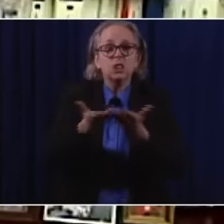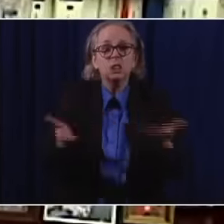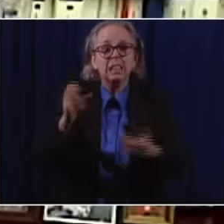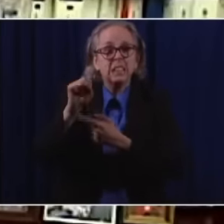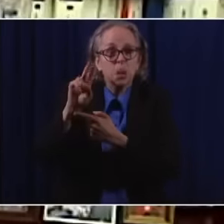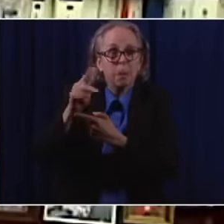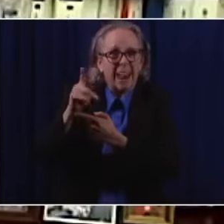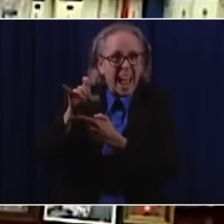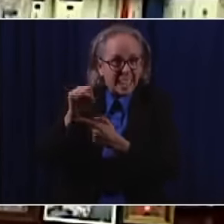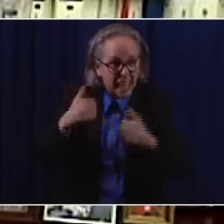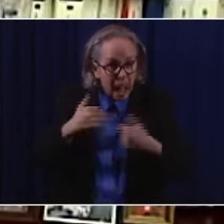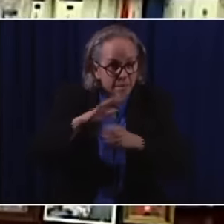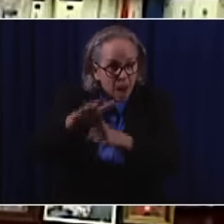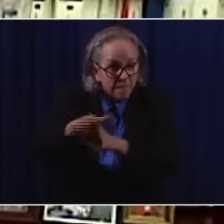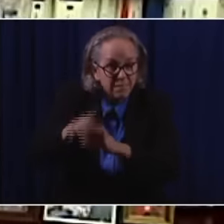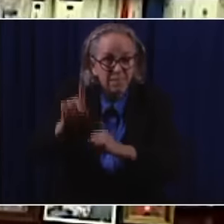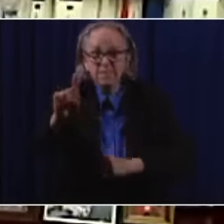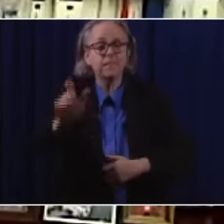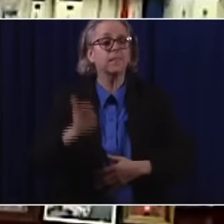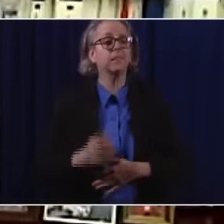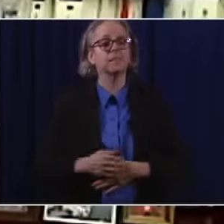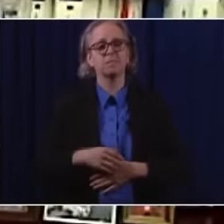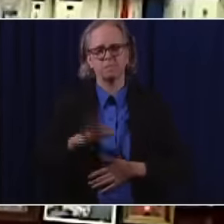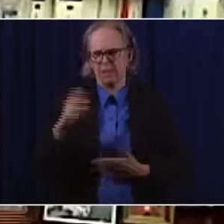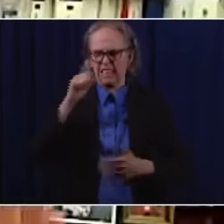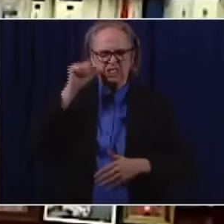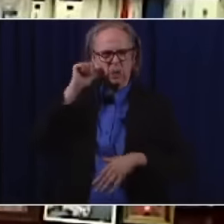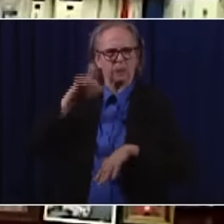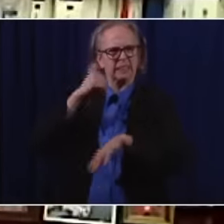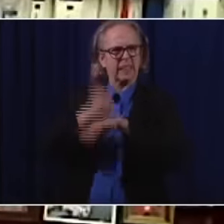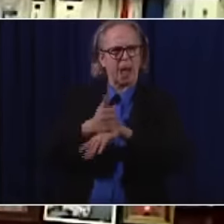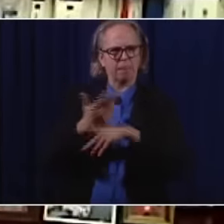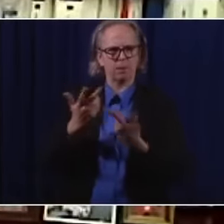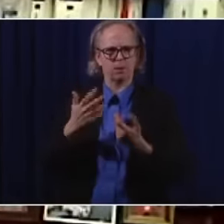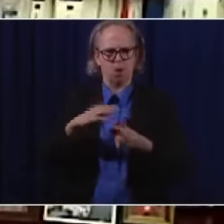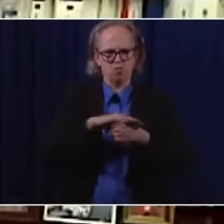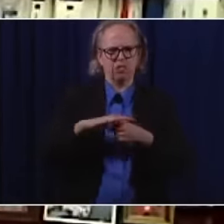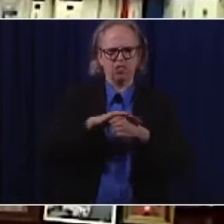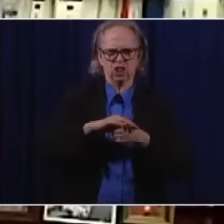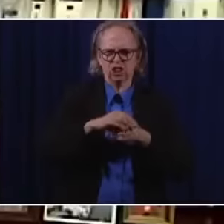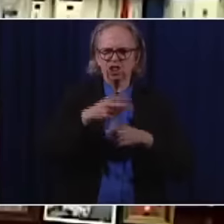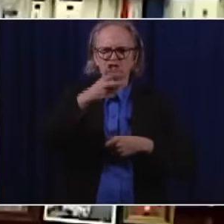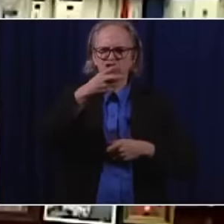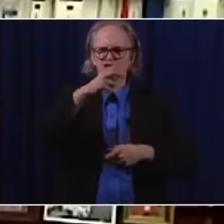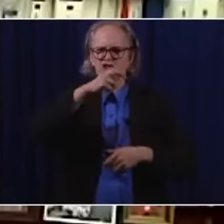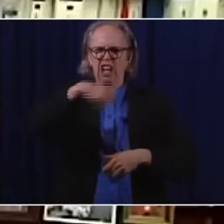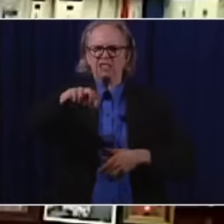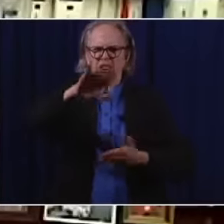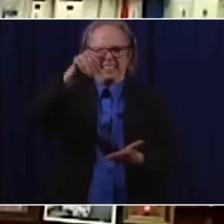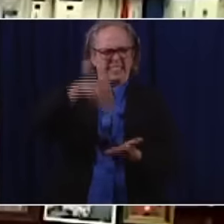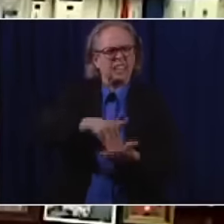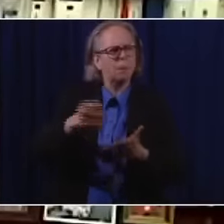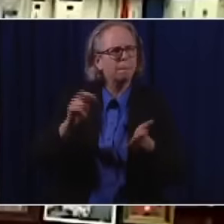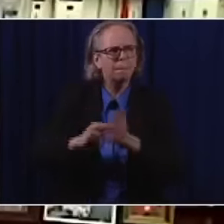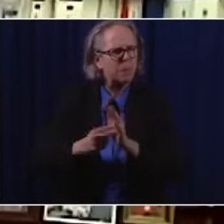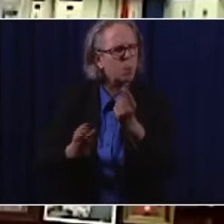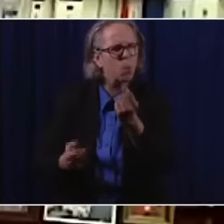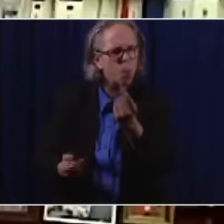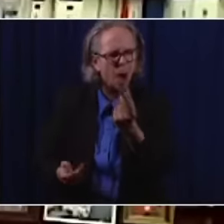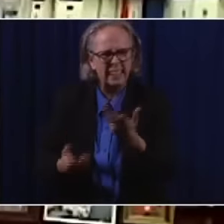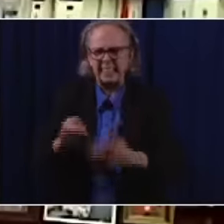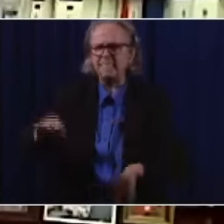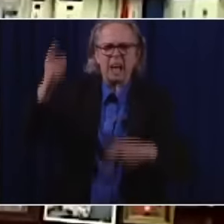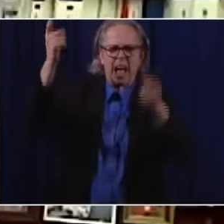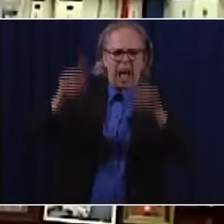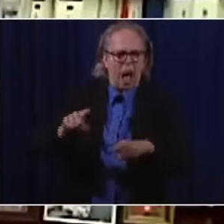regional transfer center here for Zone 2 so that any hospital in the zone that needs to move a patient to Columbus, either because they have